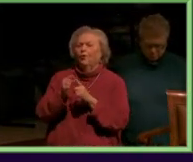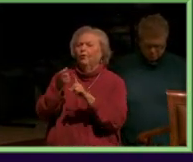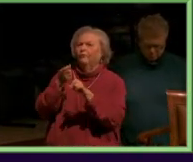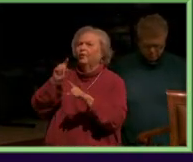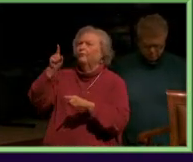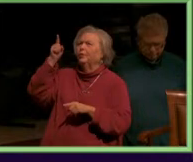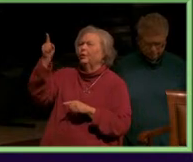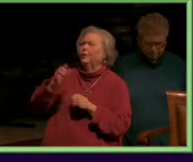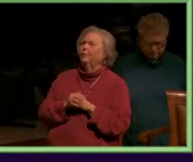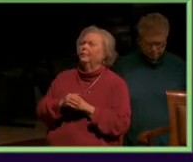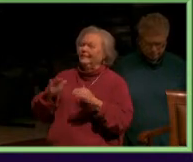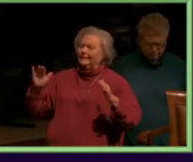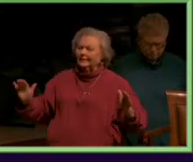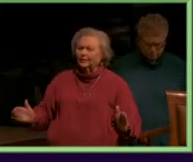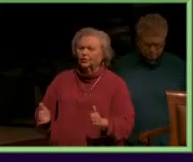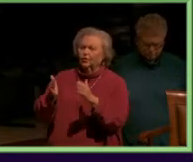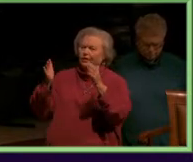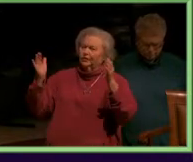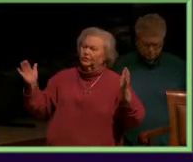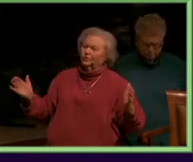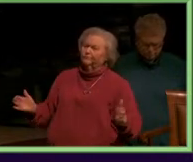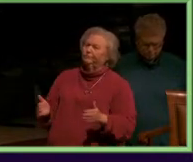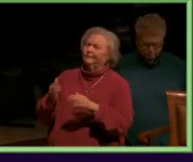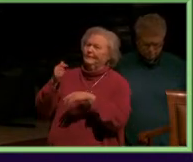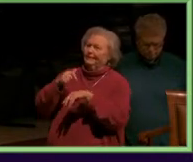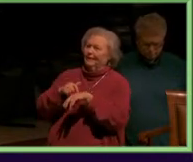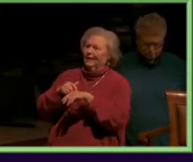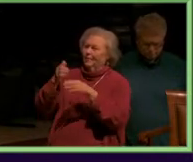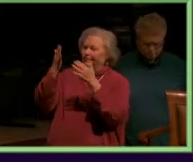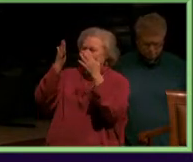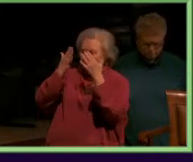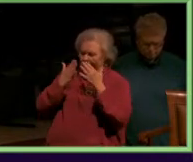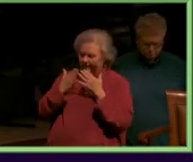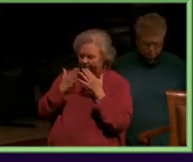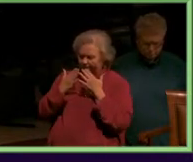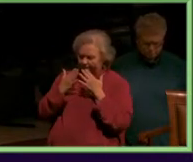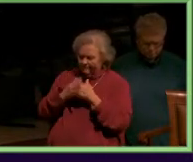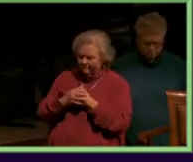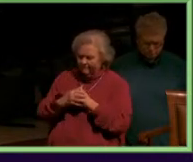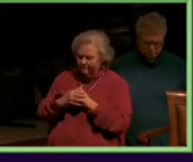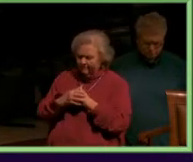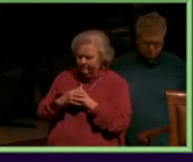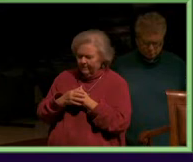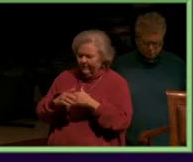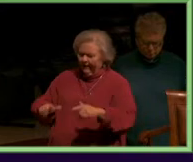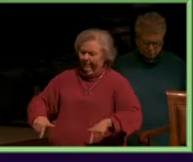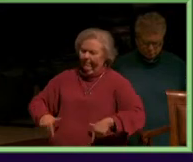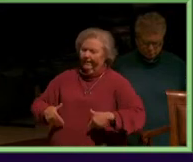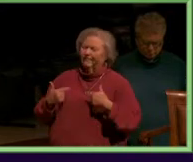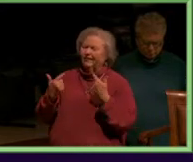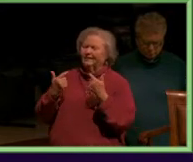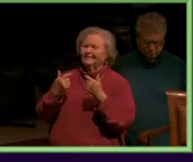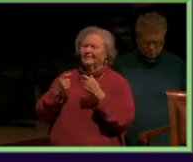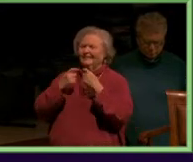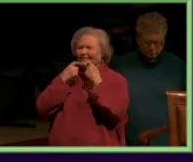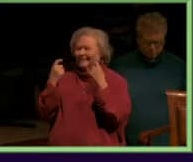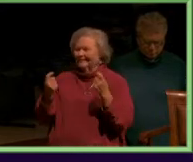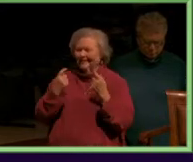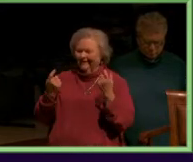be it encouragement during a time of sadness, living a life in sin,